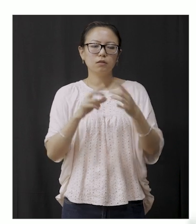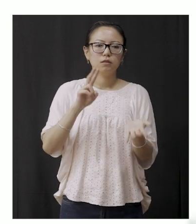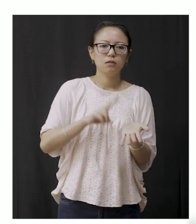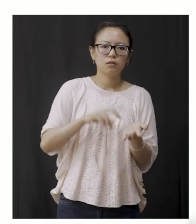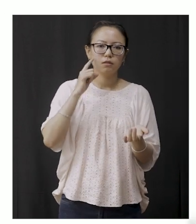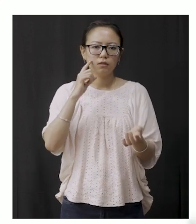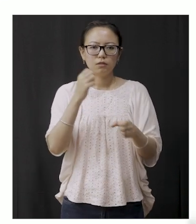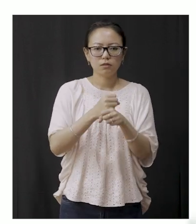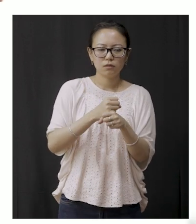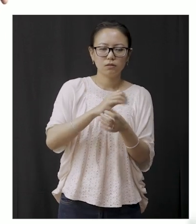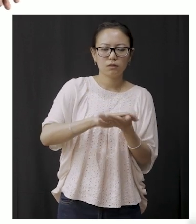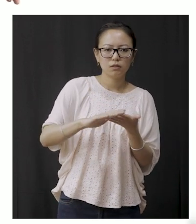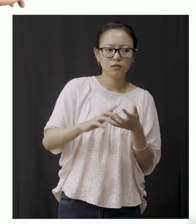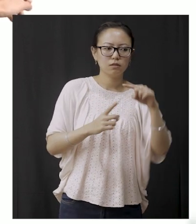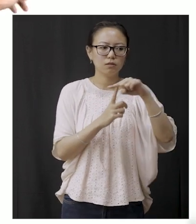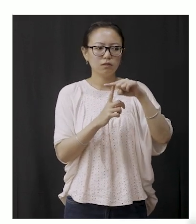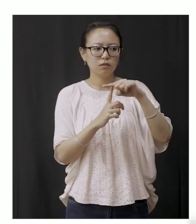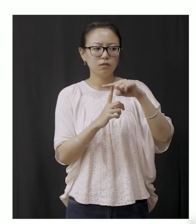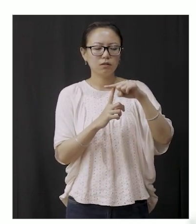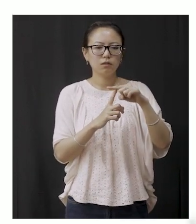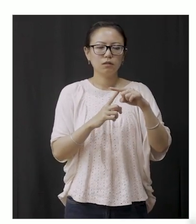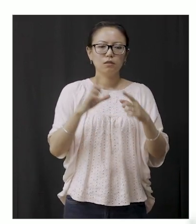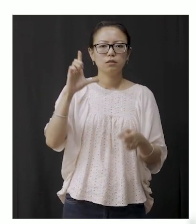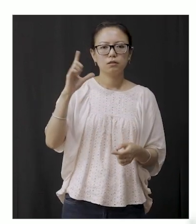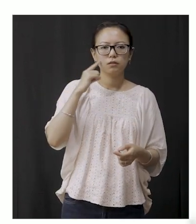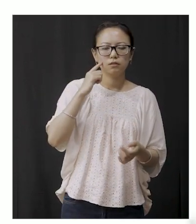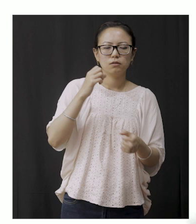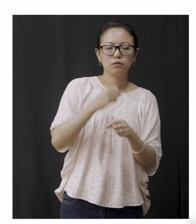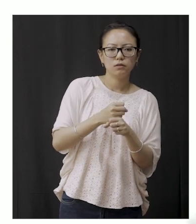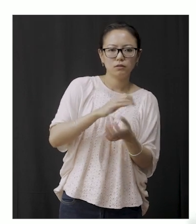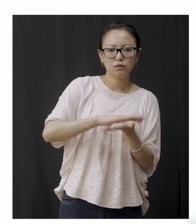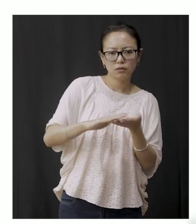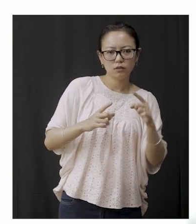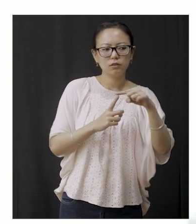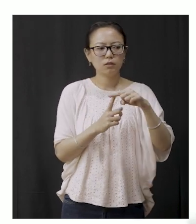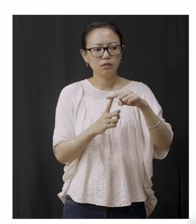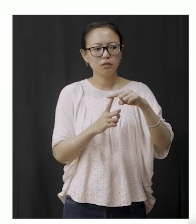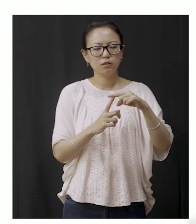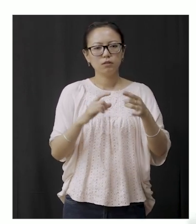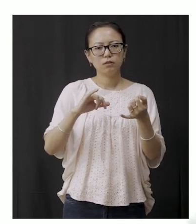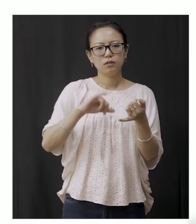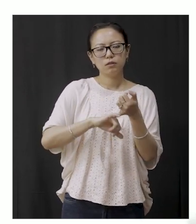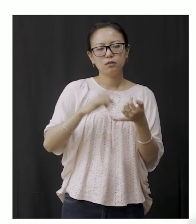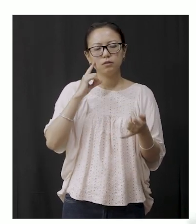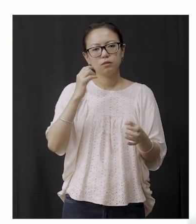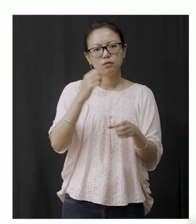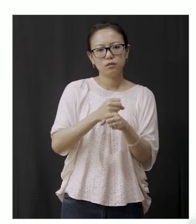right, and bright. What are all these words